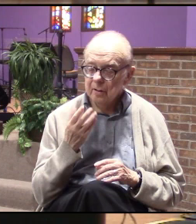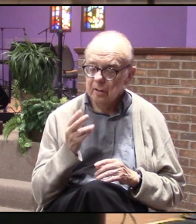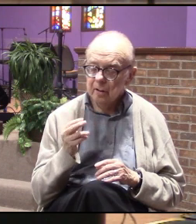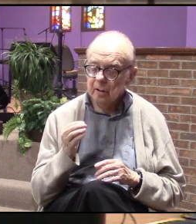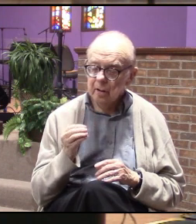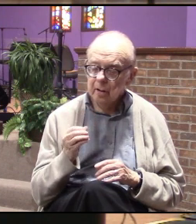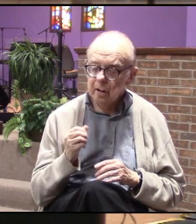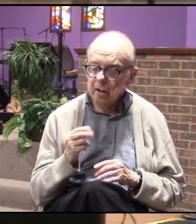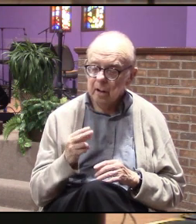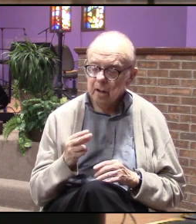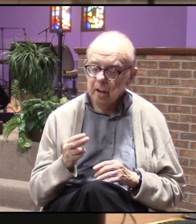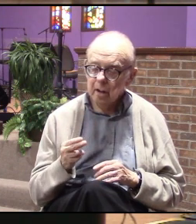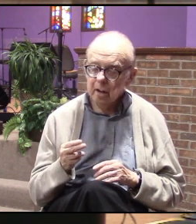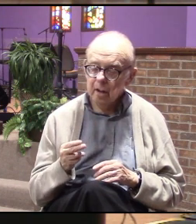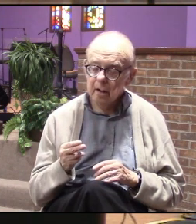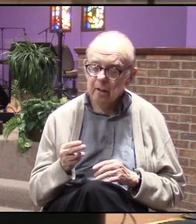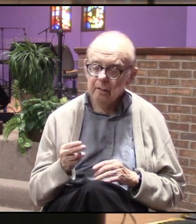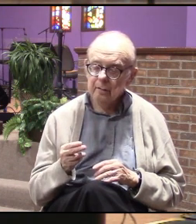Noah,